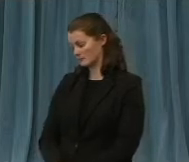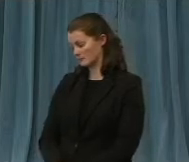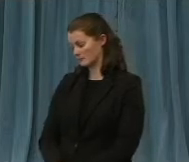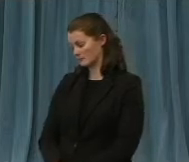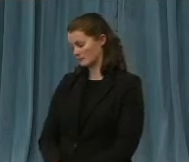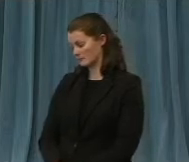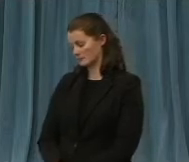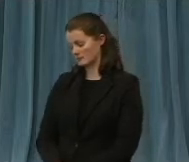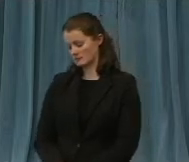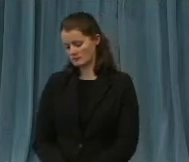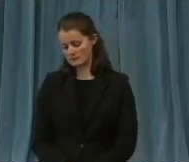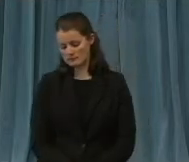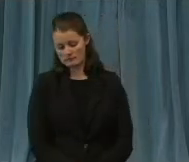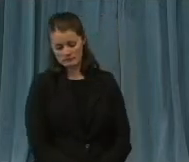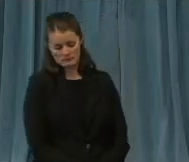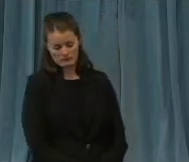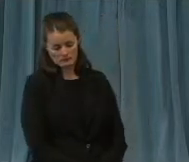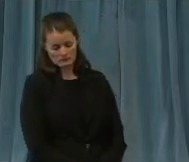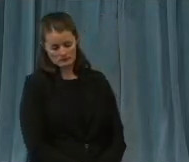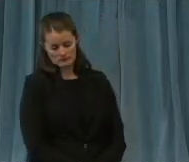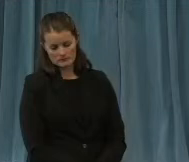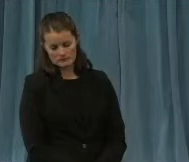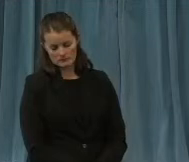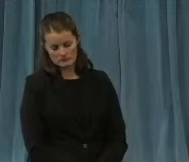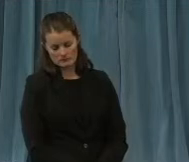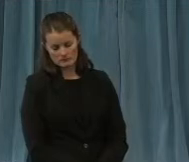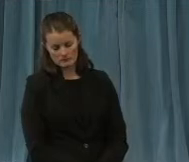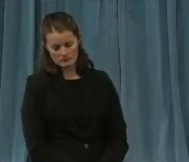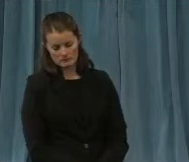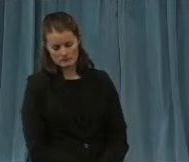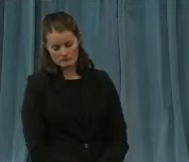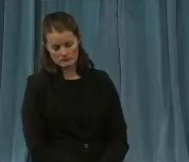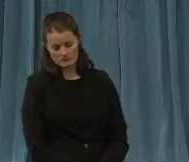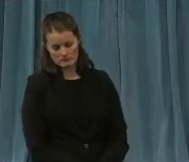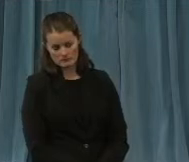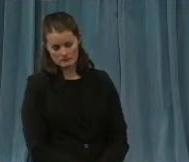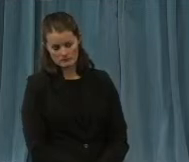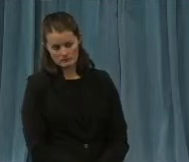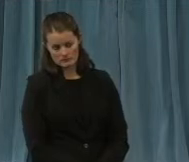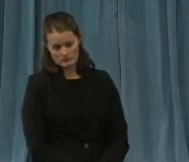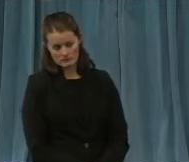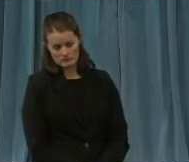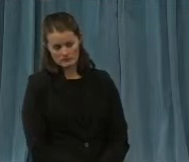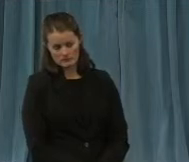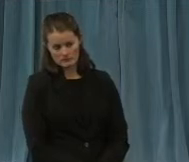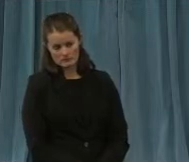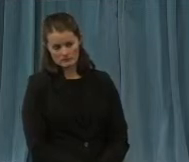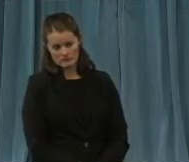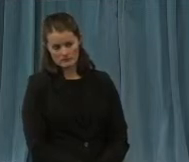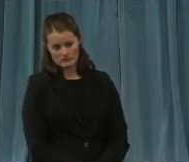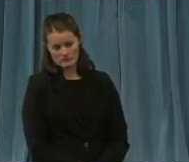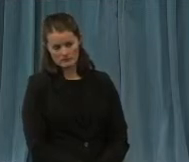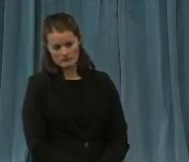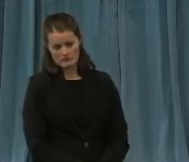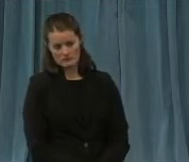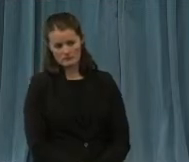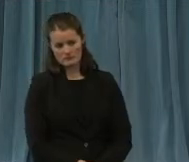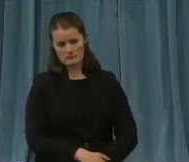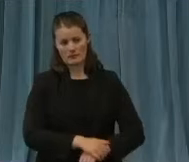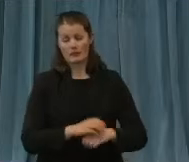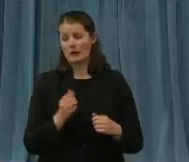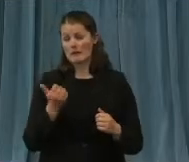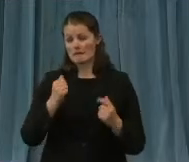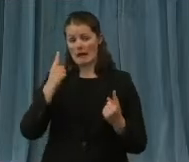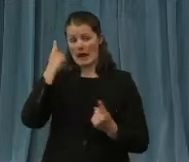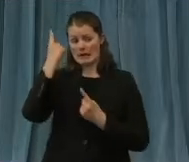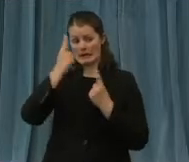already been answered. I'm kind of on a delay here. Has there been any further thought to joining the Western States Pact? Yeah, I'm